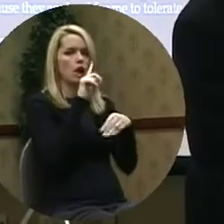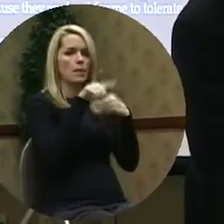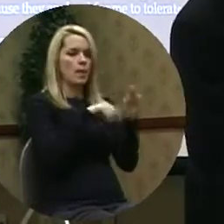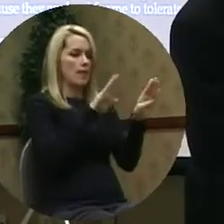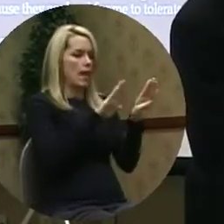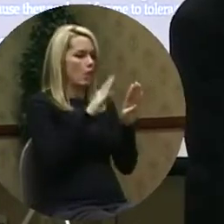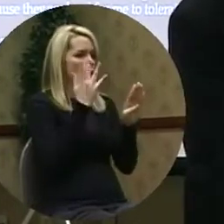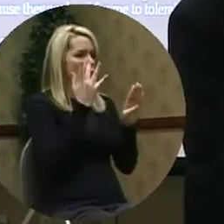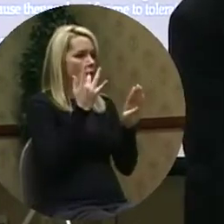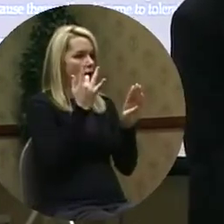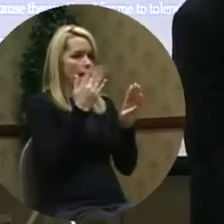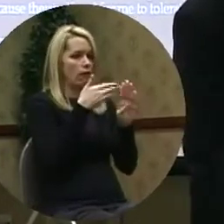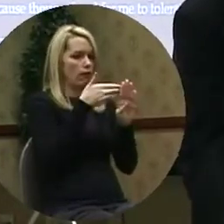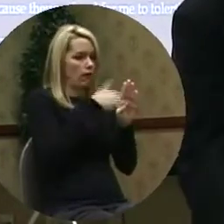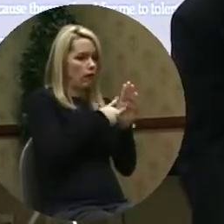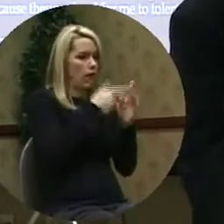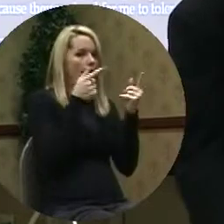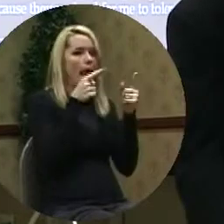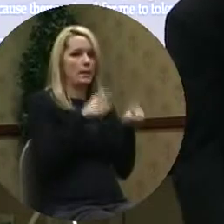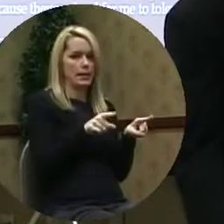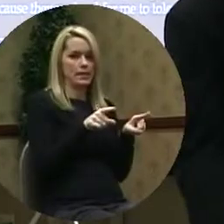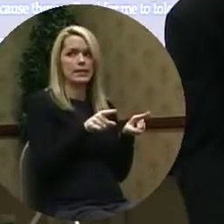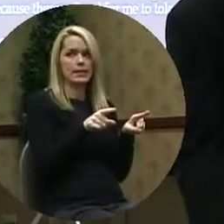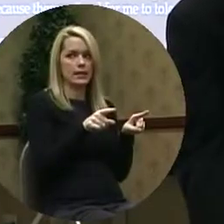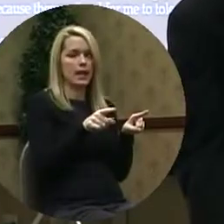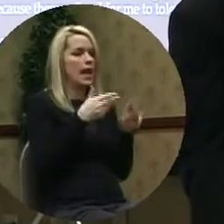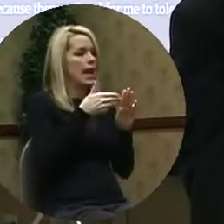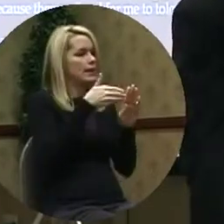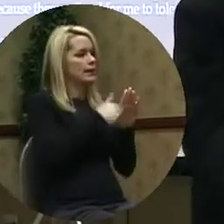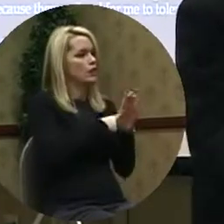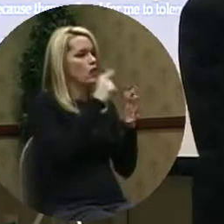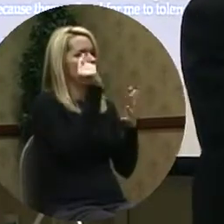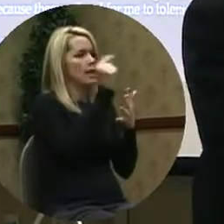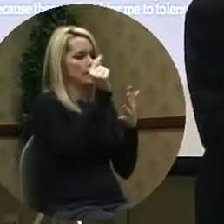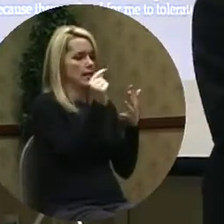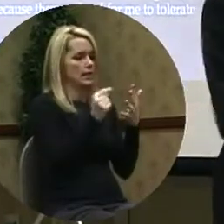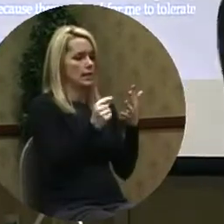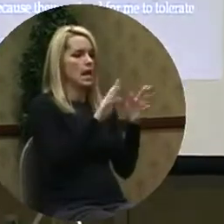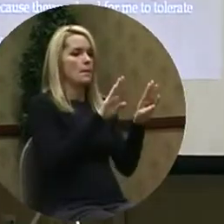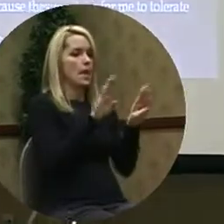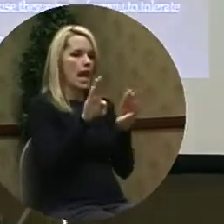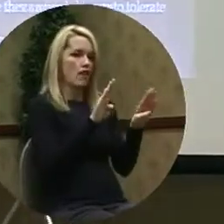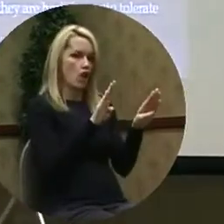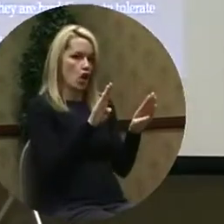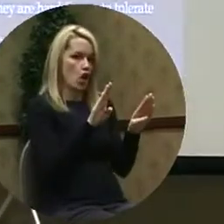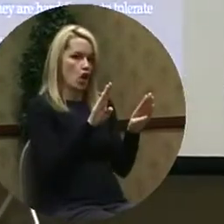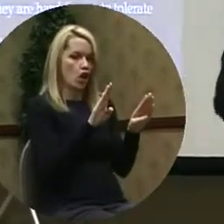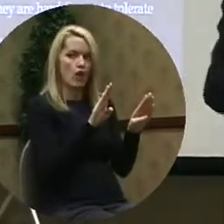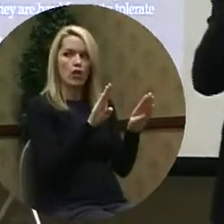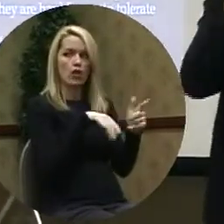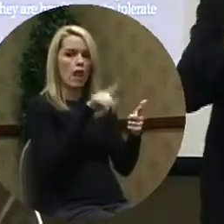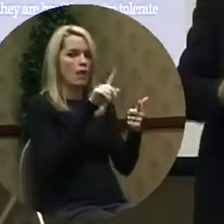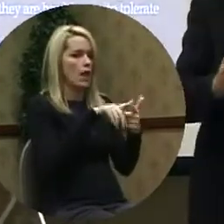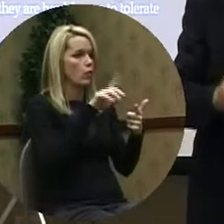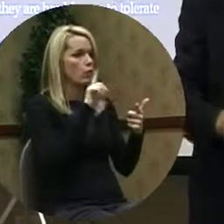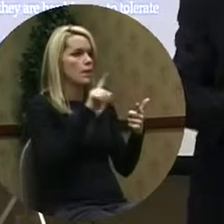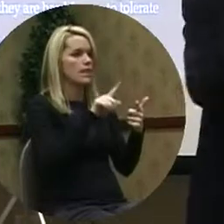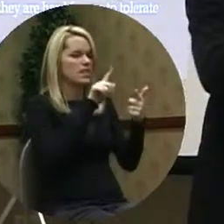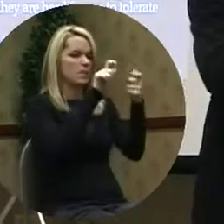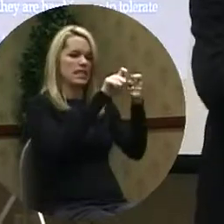antecedents to this behavior, what happens right before, is this, this, and this. The behavior is, and I'm going to give very